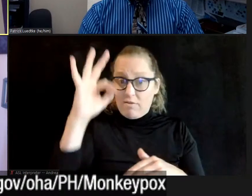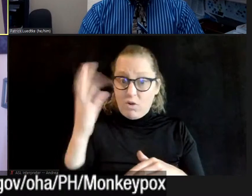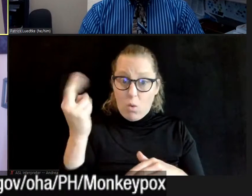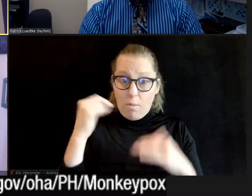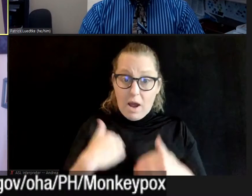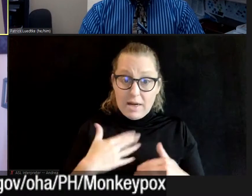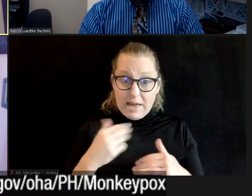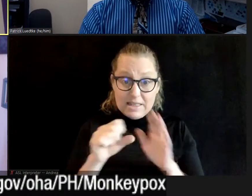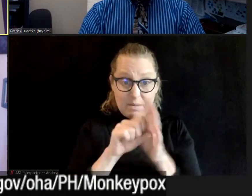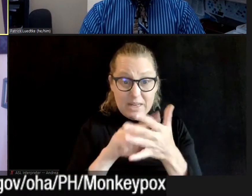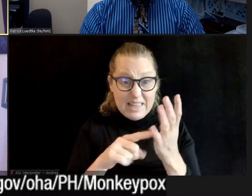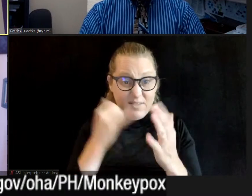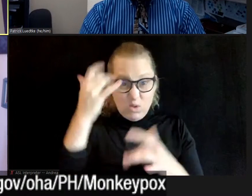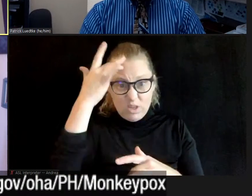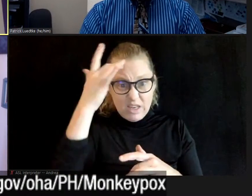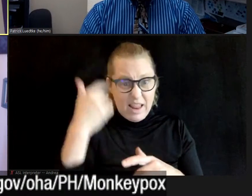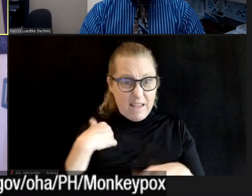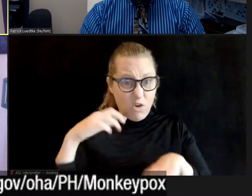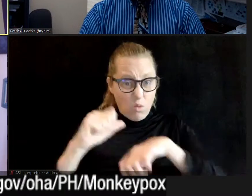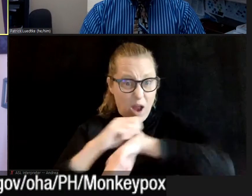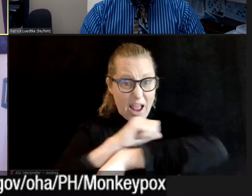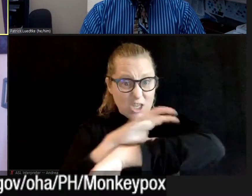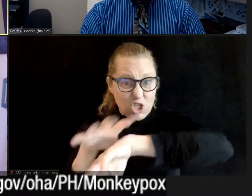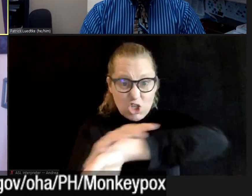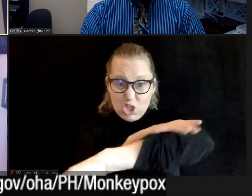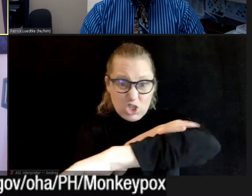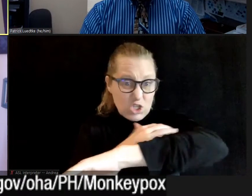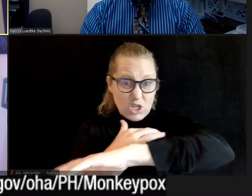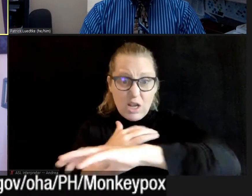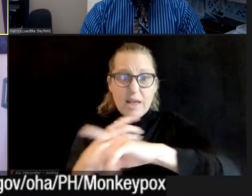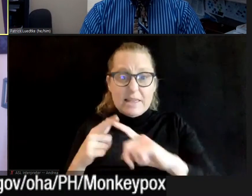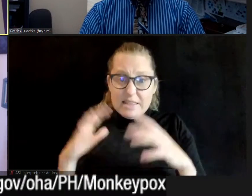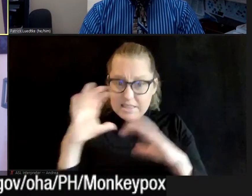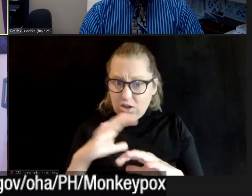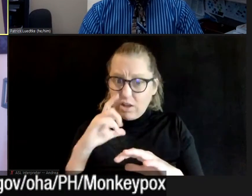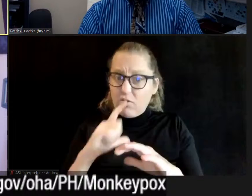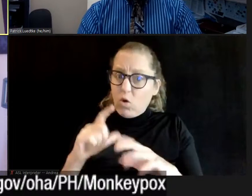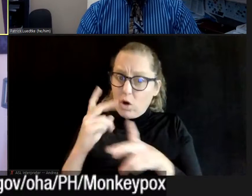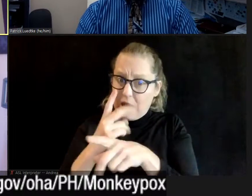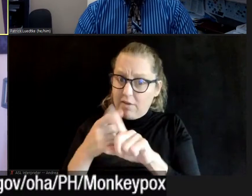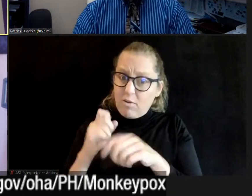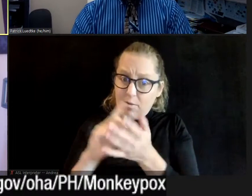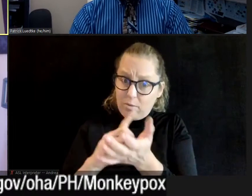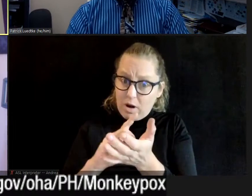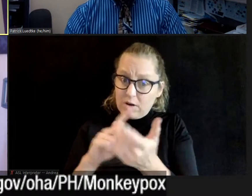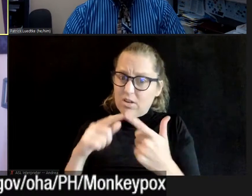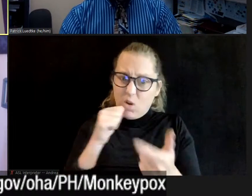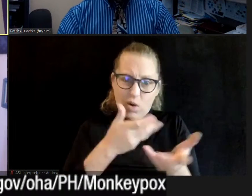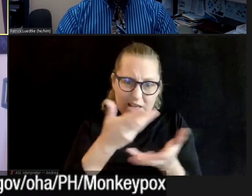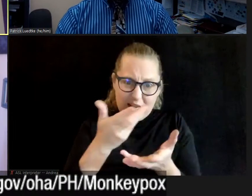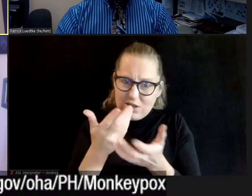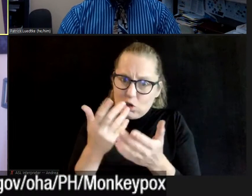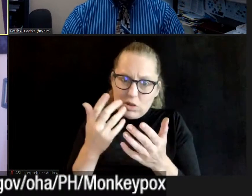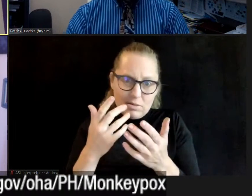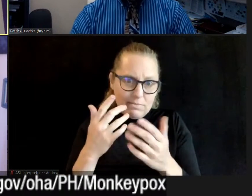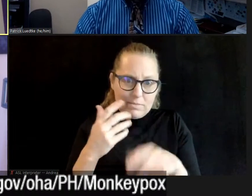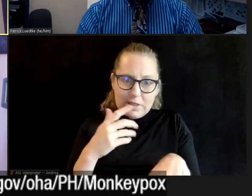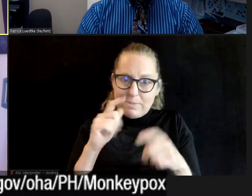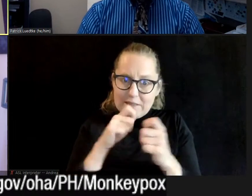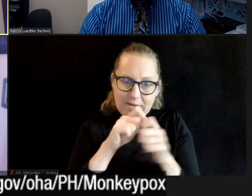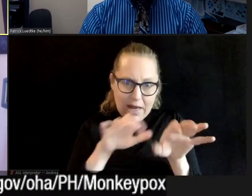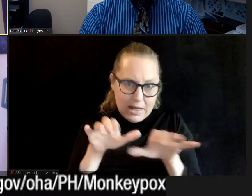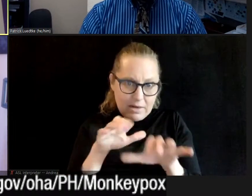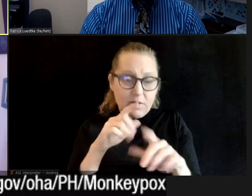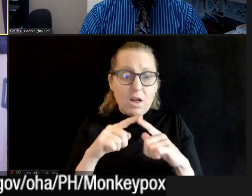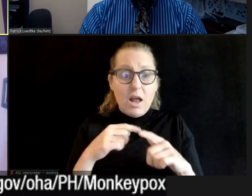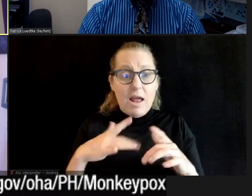symptoms. If you're sick and have a new rash, seek care from your provider and don't engage in these types of activities. Feel